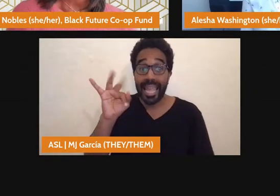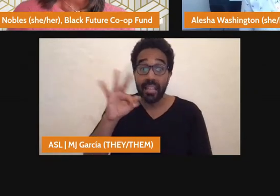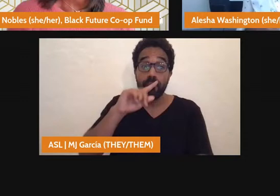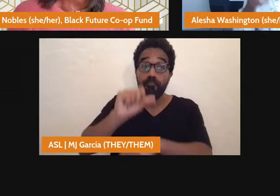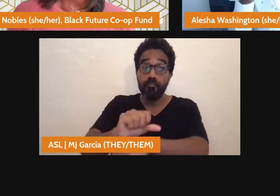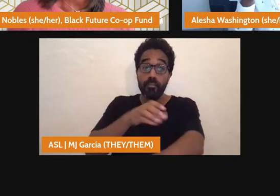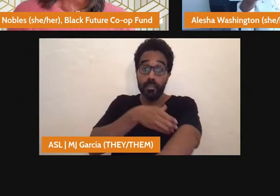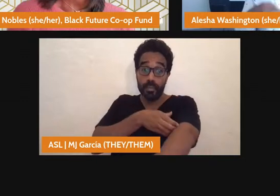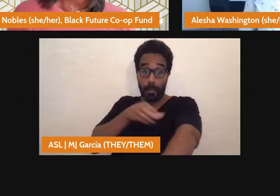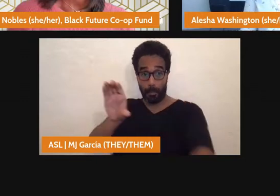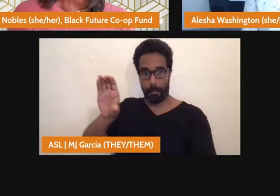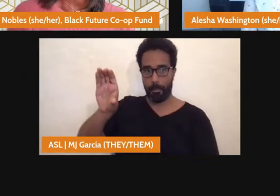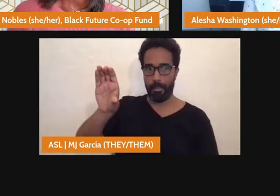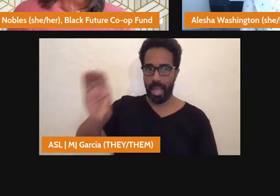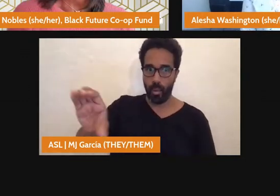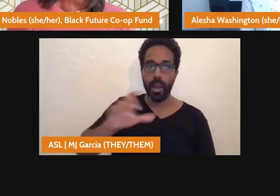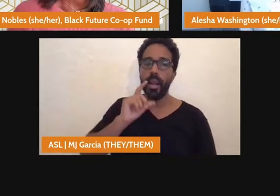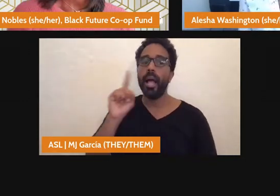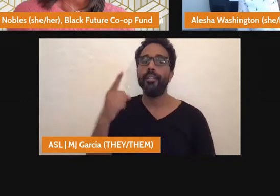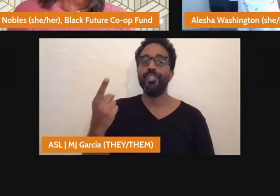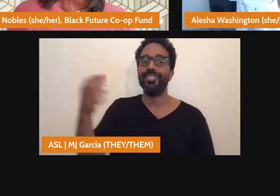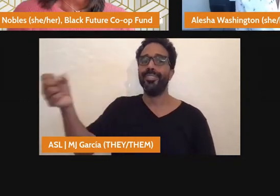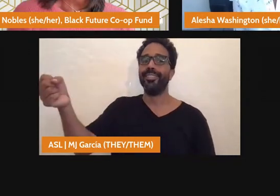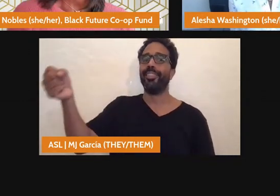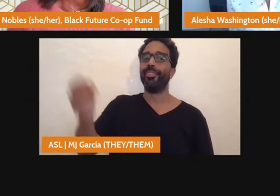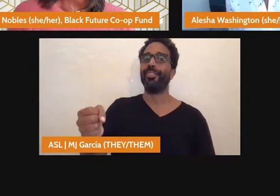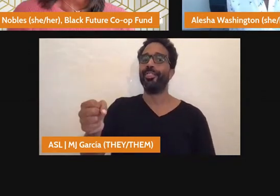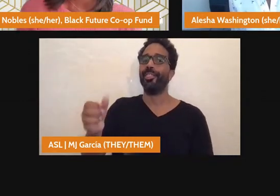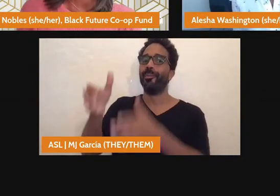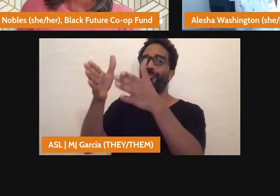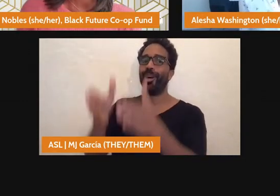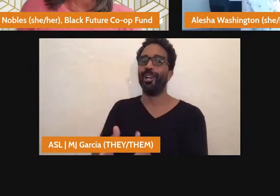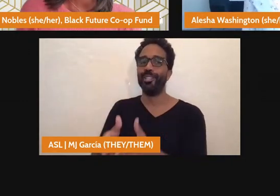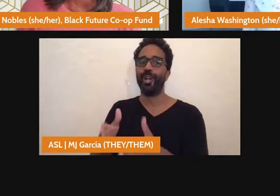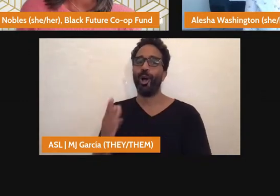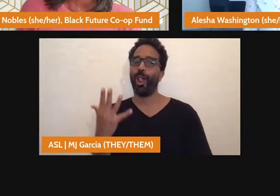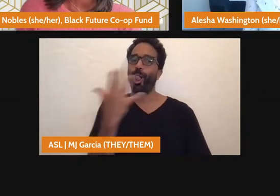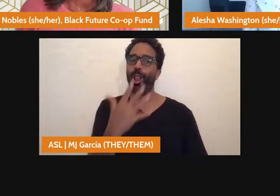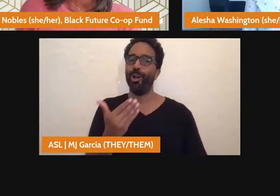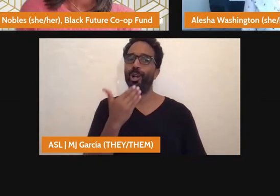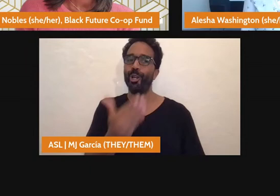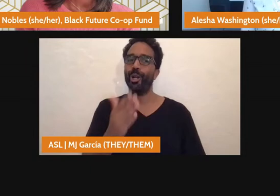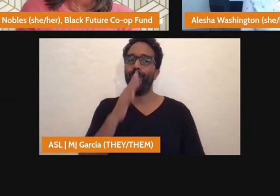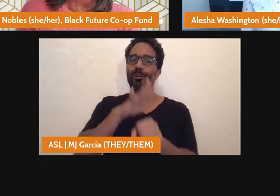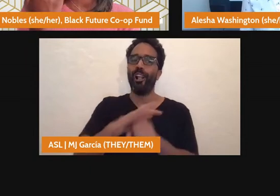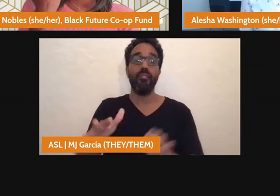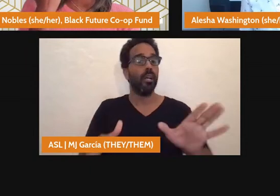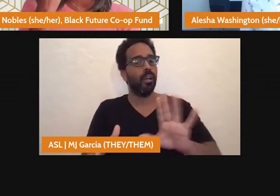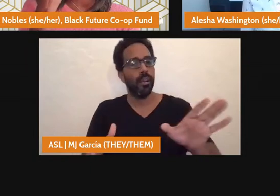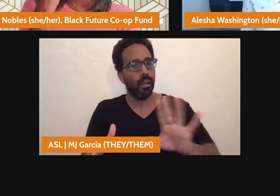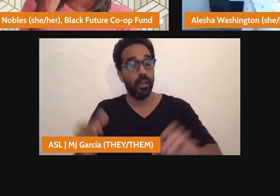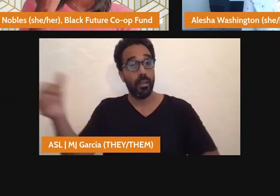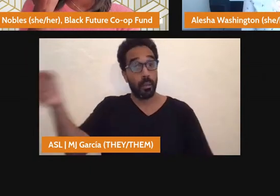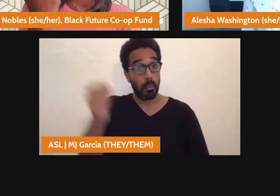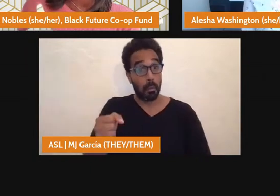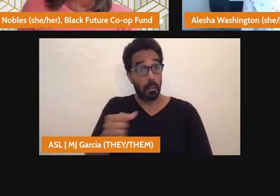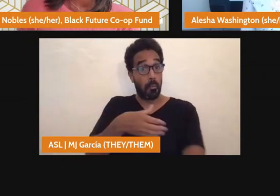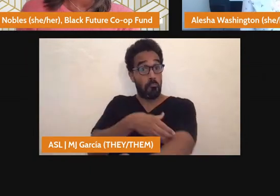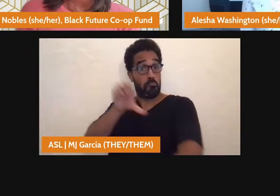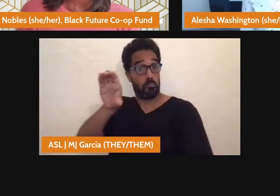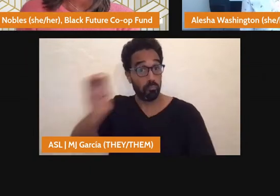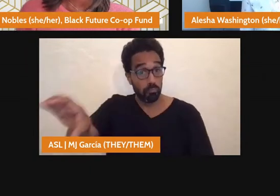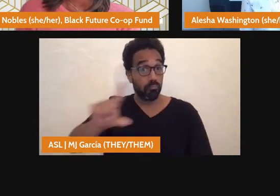happen. I want to make a big old, if you haven't, just like, hey, we done that. Yay, we hired, and now we're done. Right, so you've got to actually give them power. Right. But